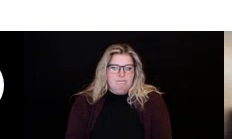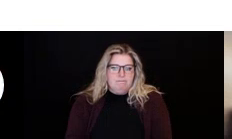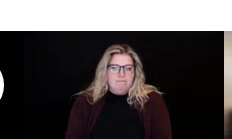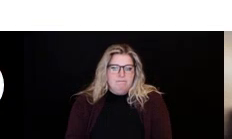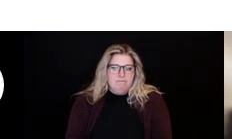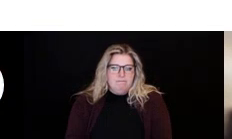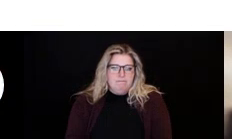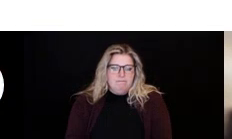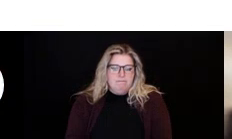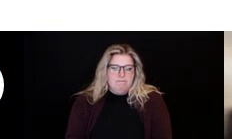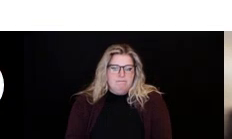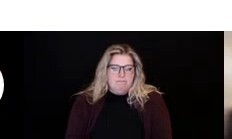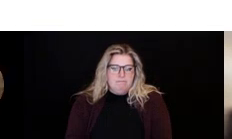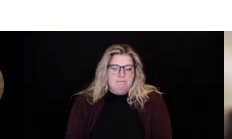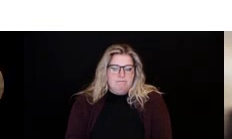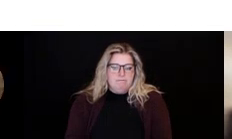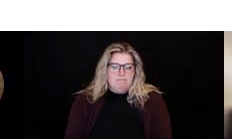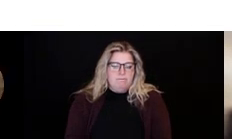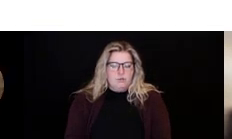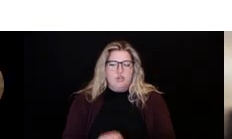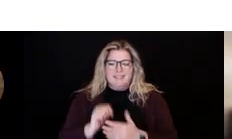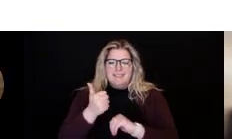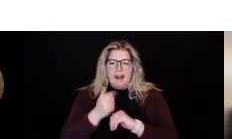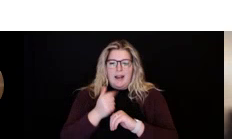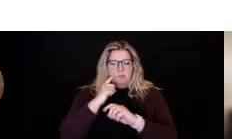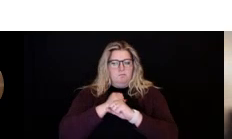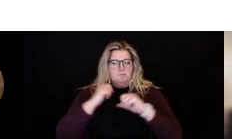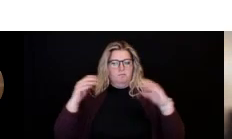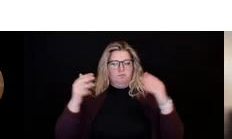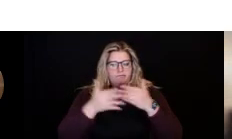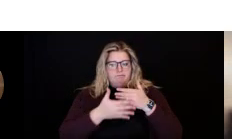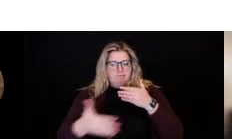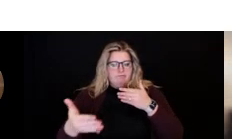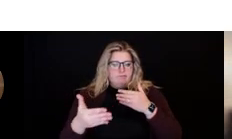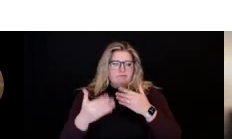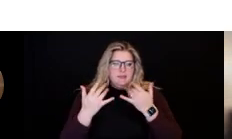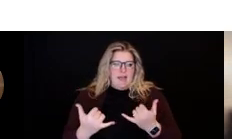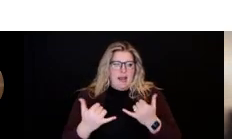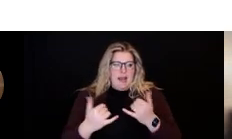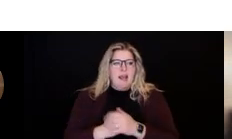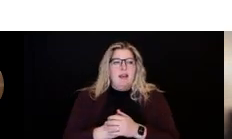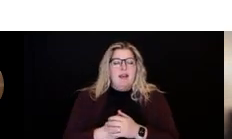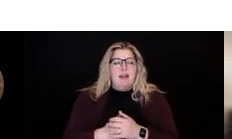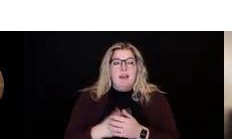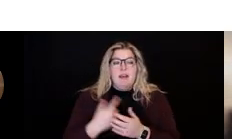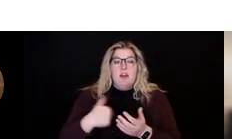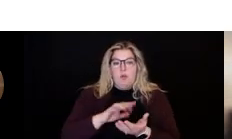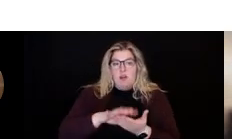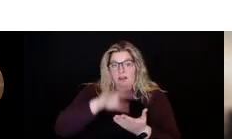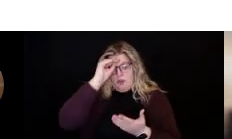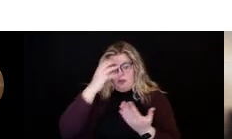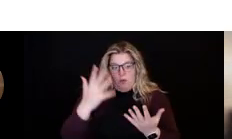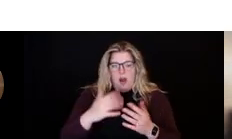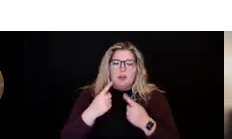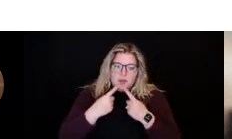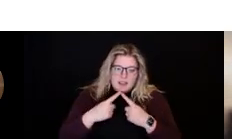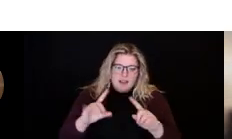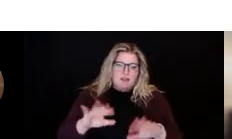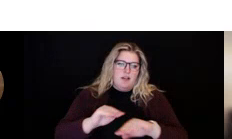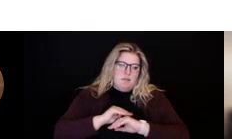So to set up how we're going to take this journey together, what we've learned is that to successfully meet